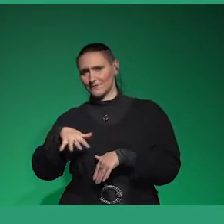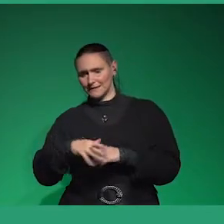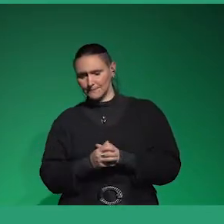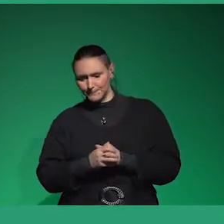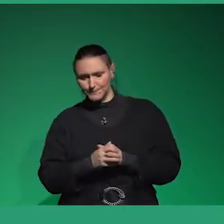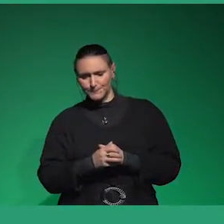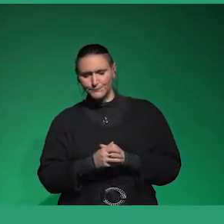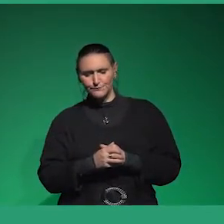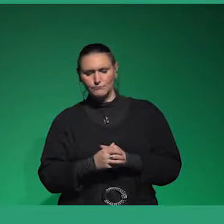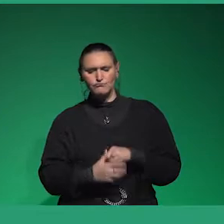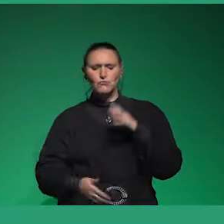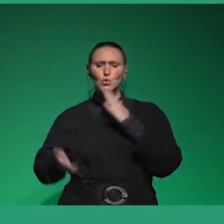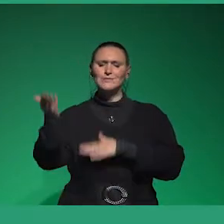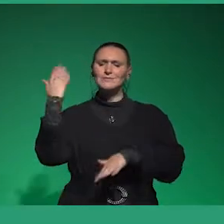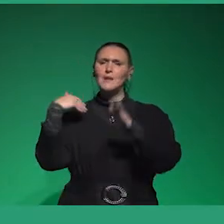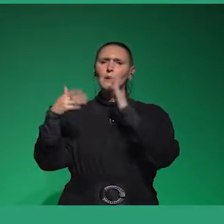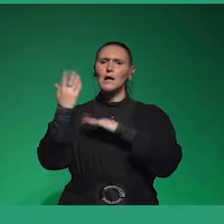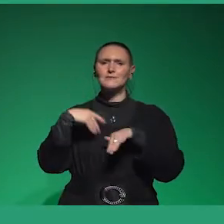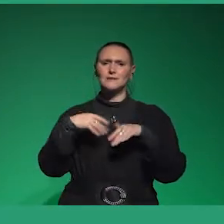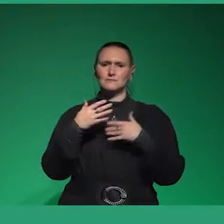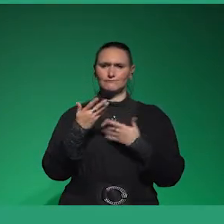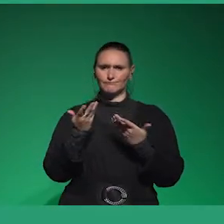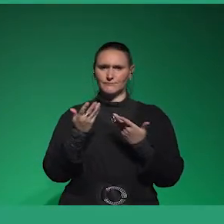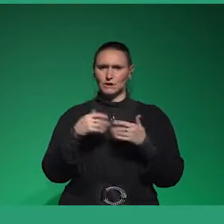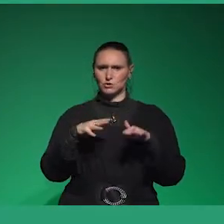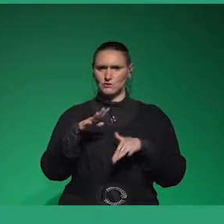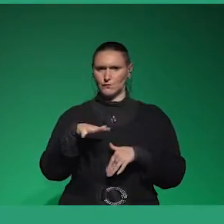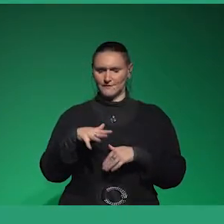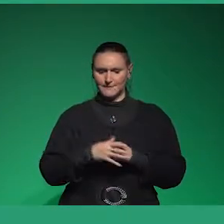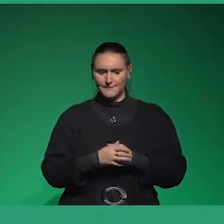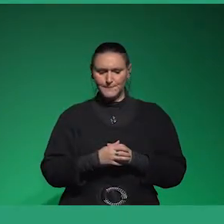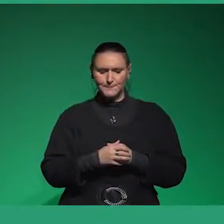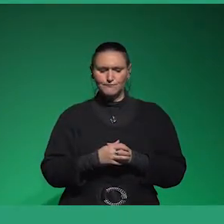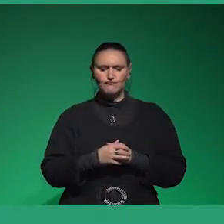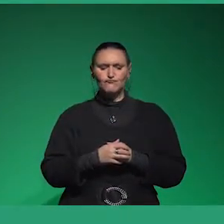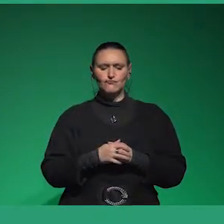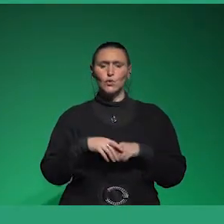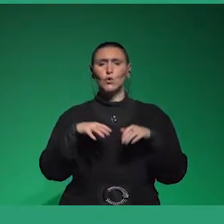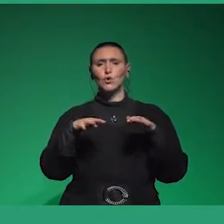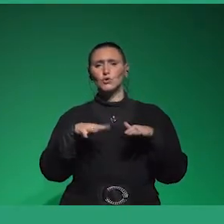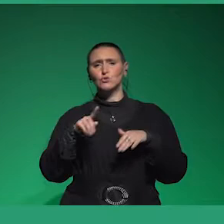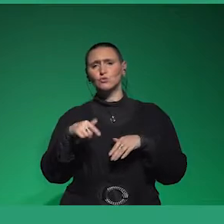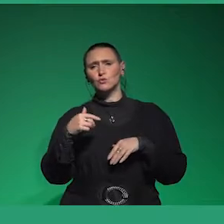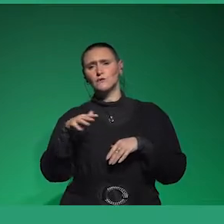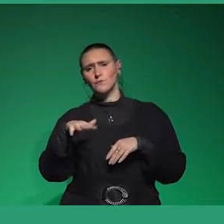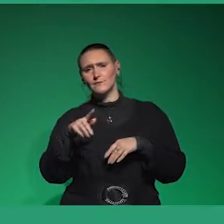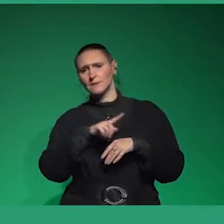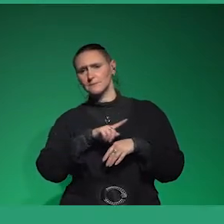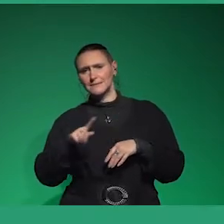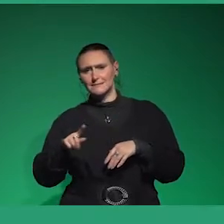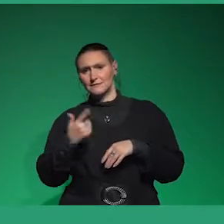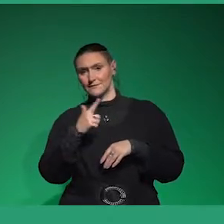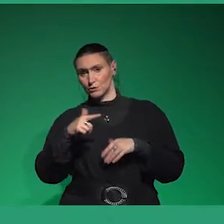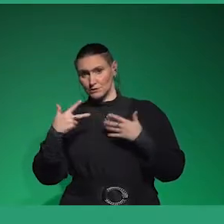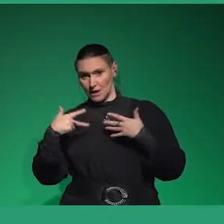1915, they realized that 2018, up until 2018, they realized that there is no economic potentialities of this